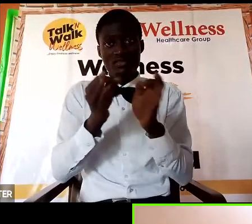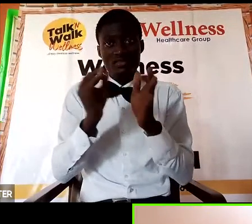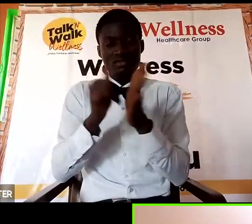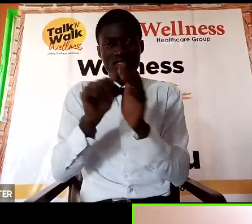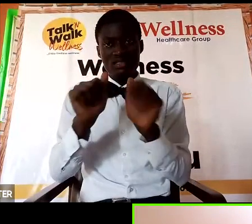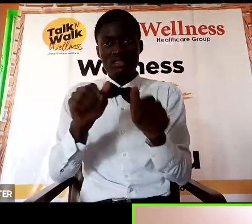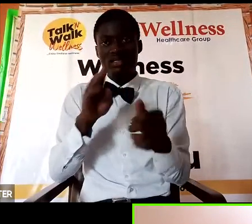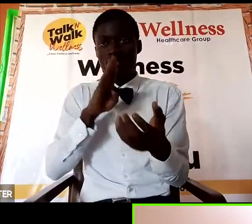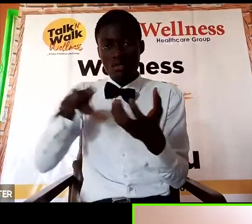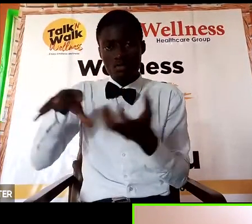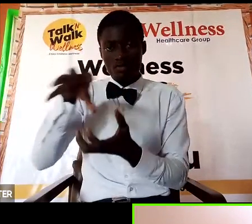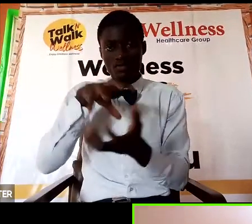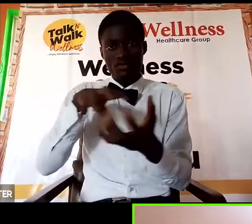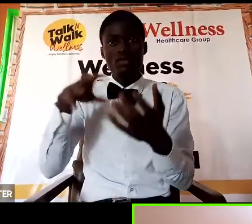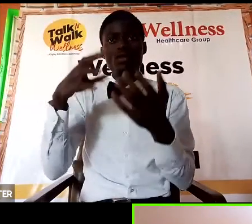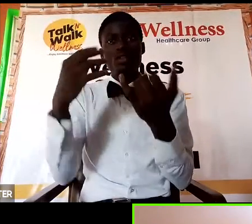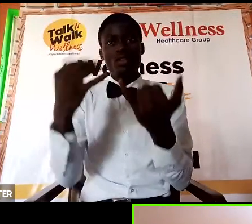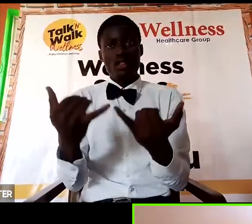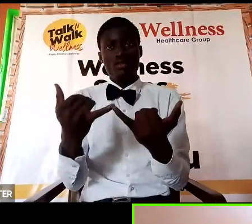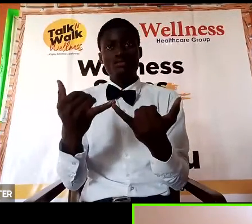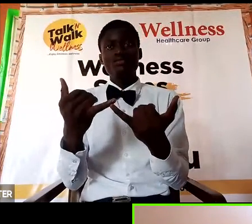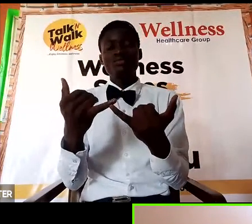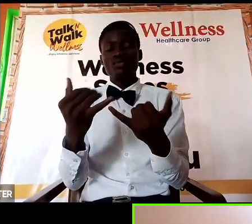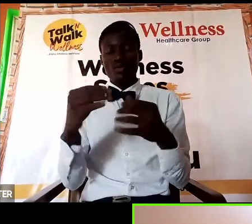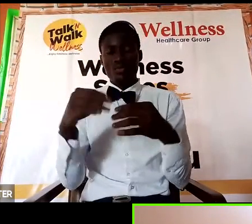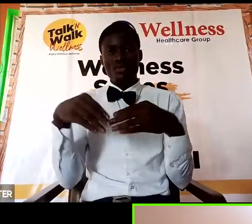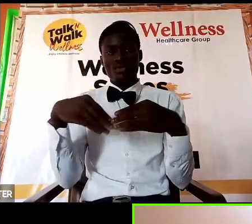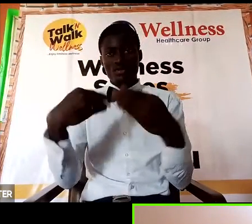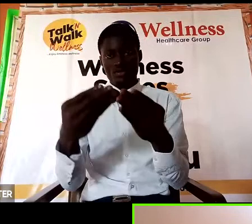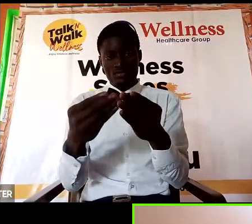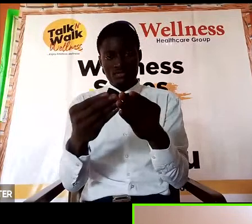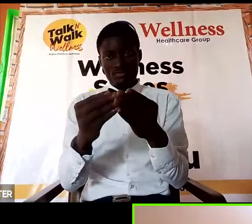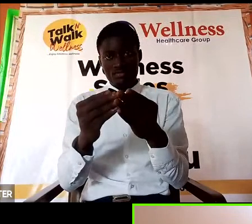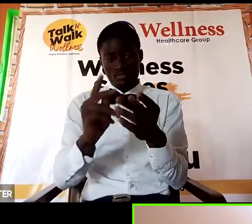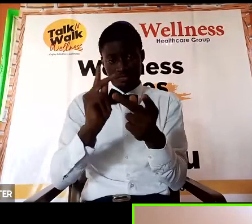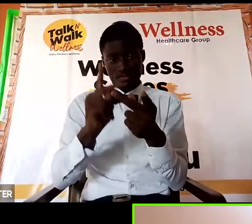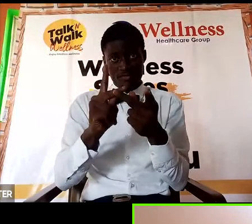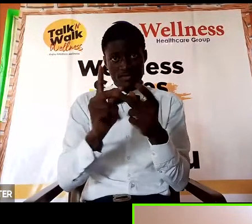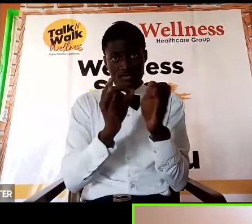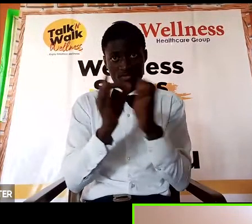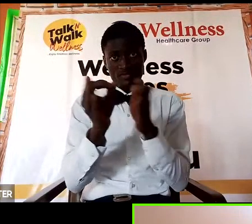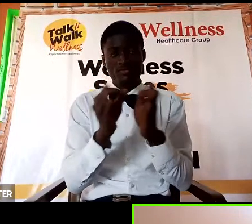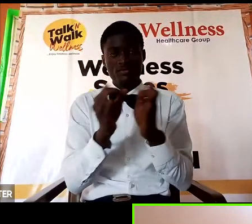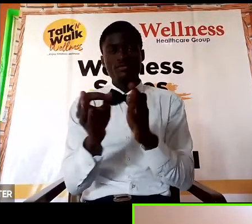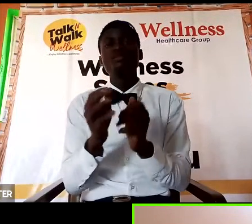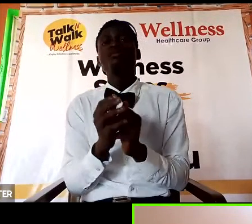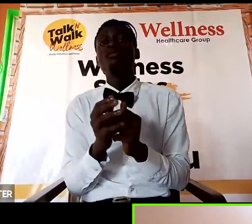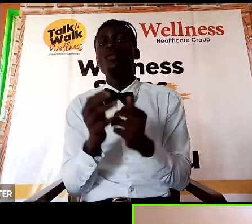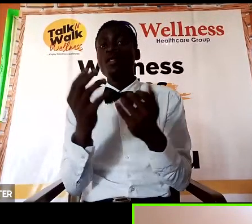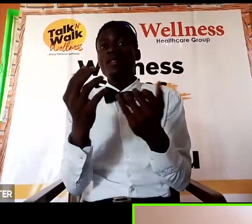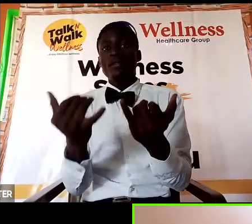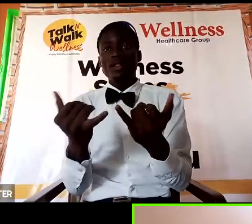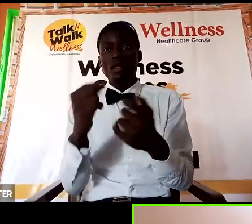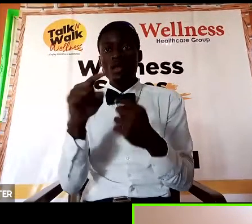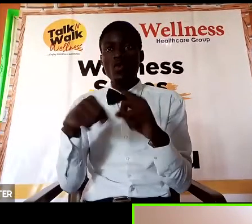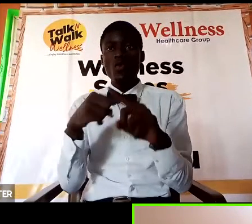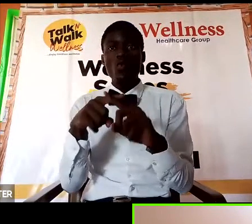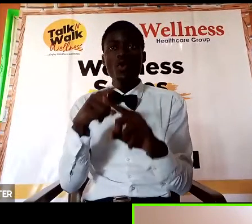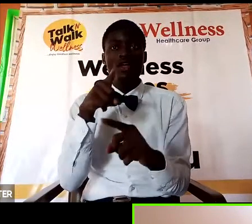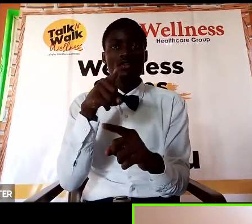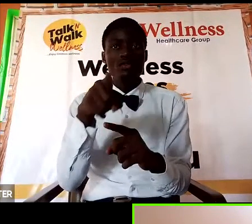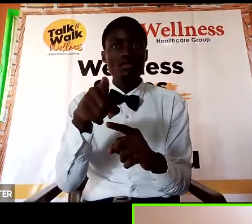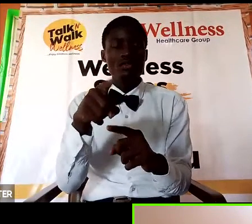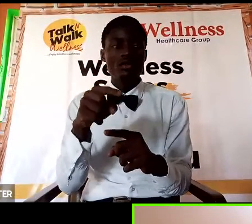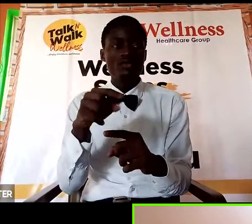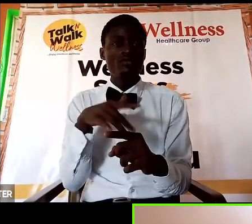layman term, right? You see, when you are sexually fulfilled, a lot of